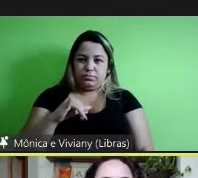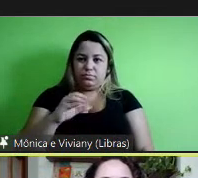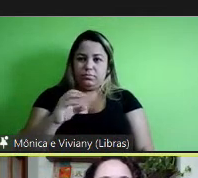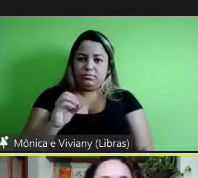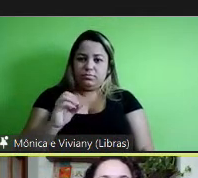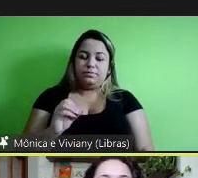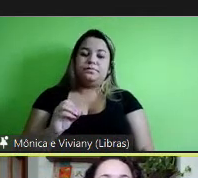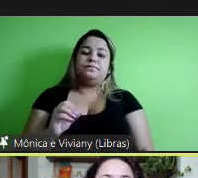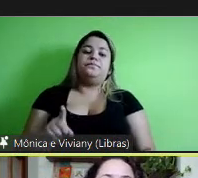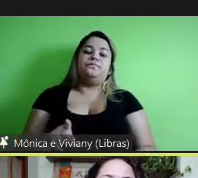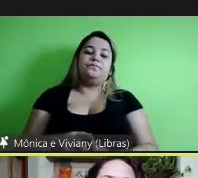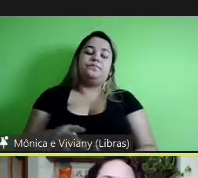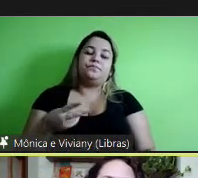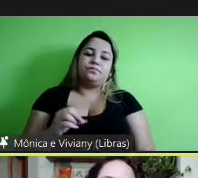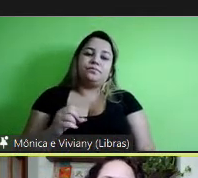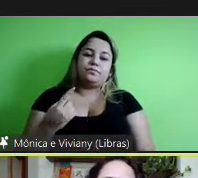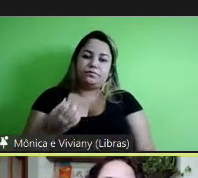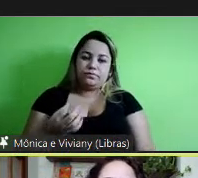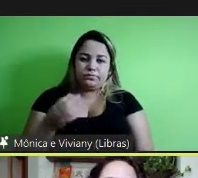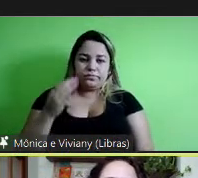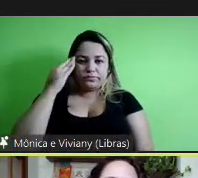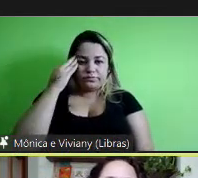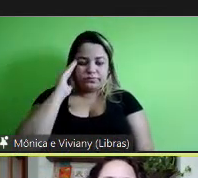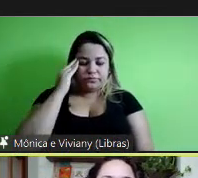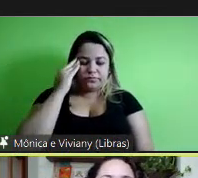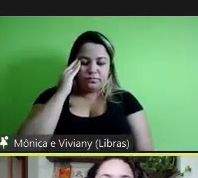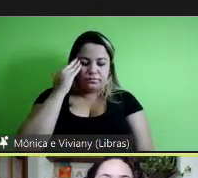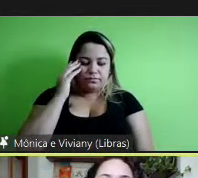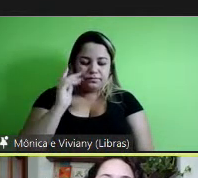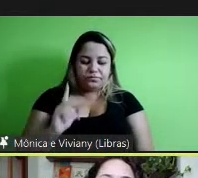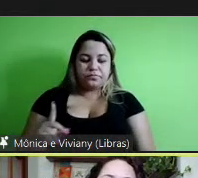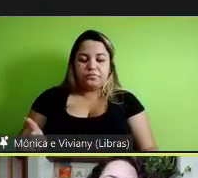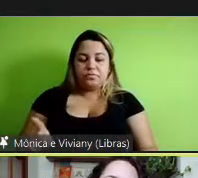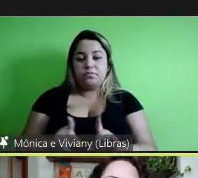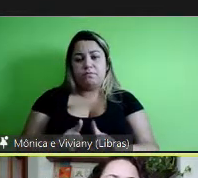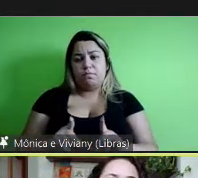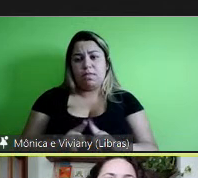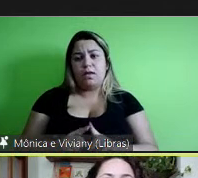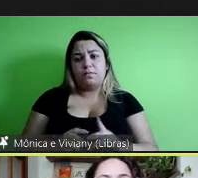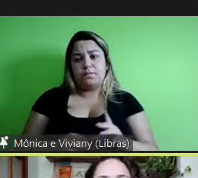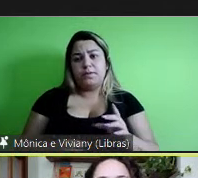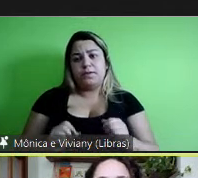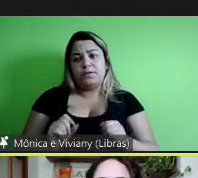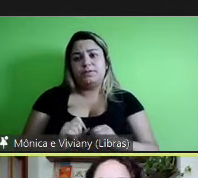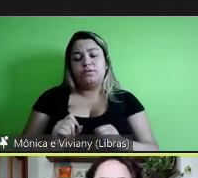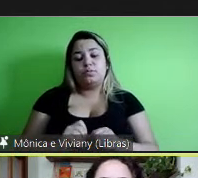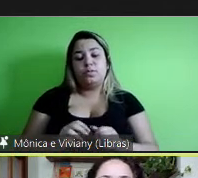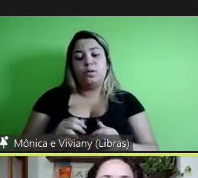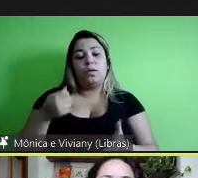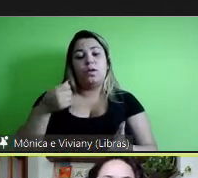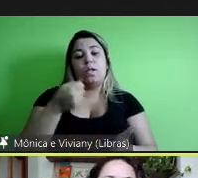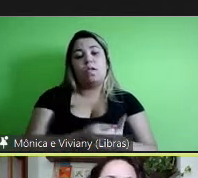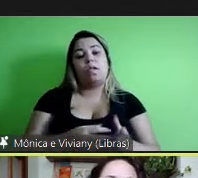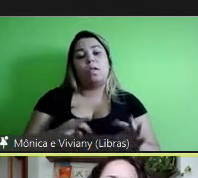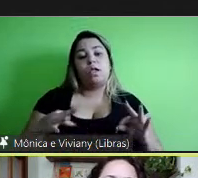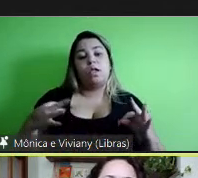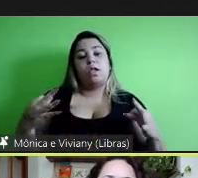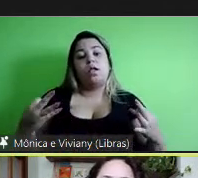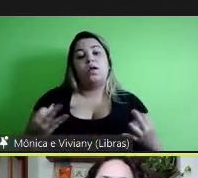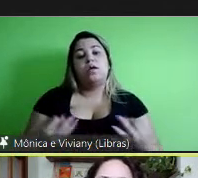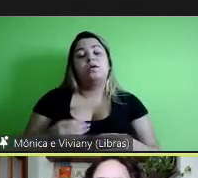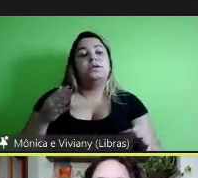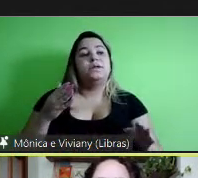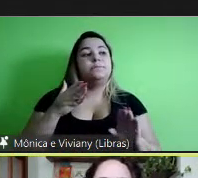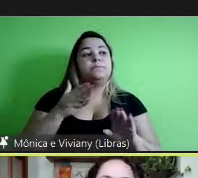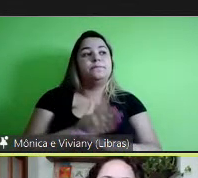this safety, food and nutritional safety, understands that the health and nutrition security is the performance of all the